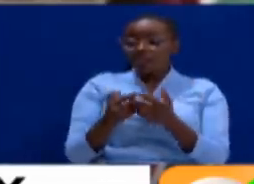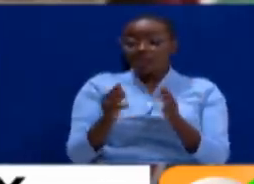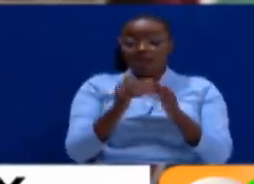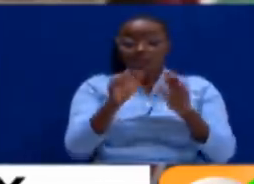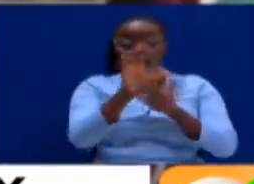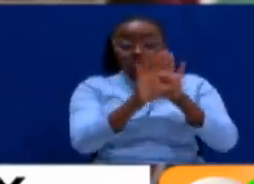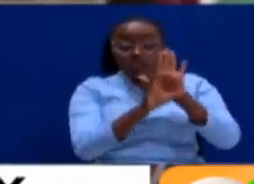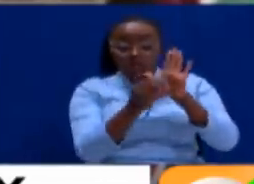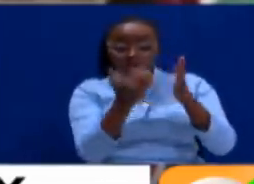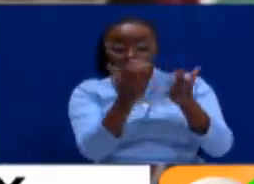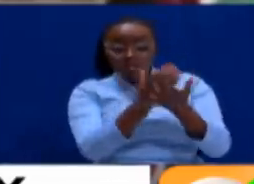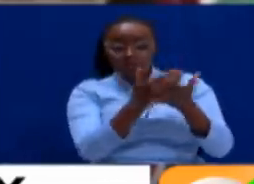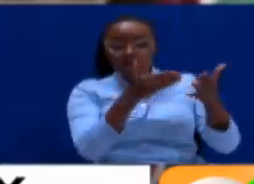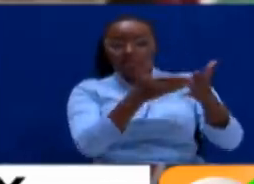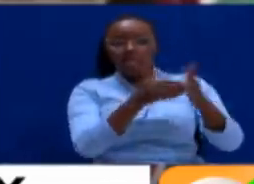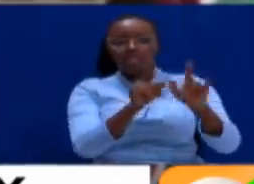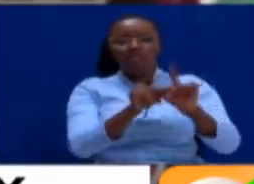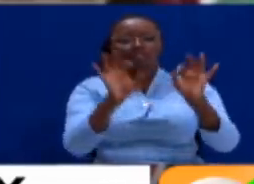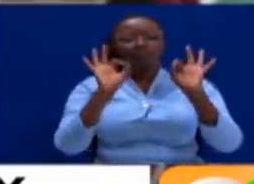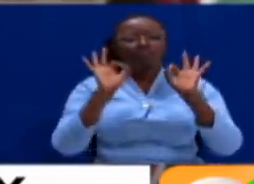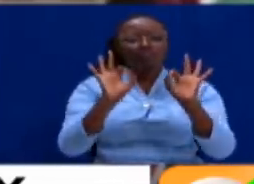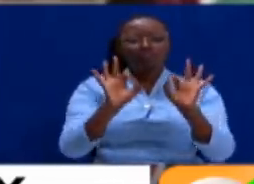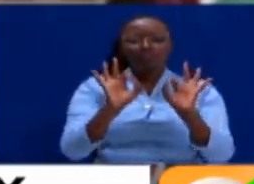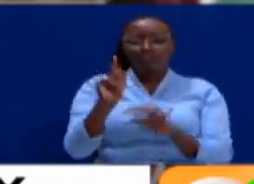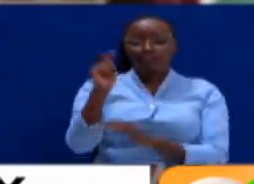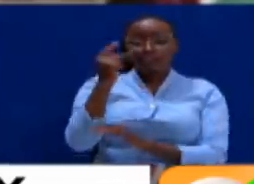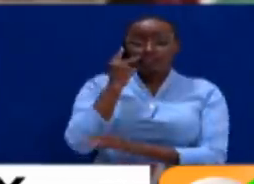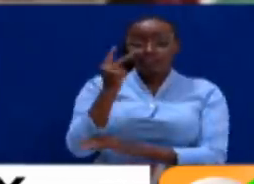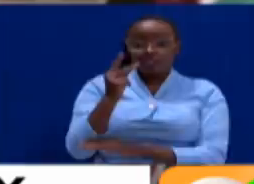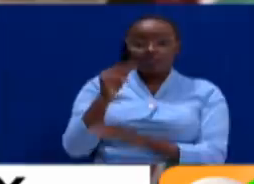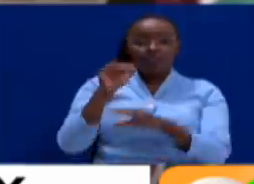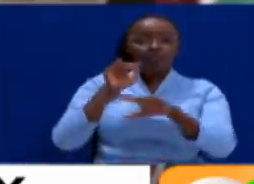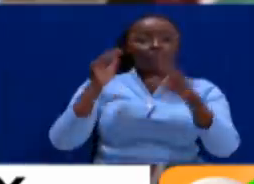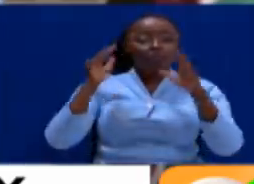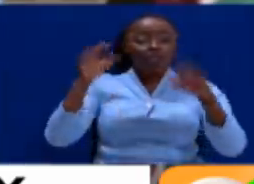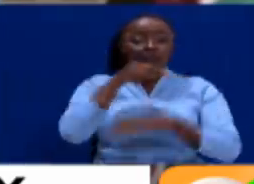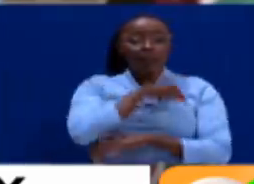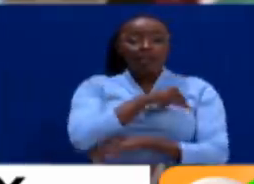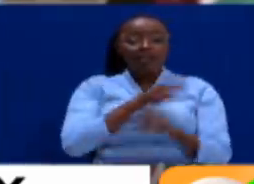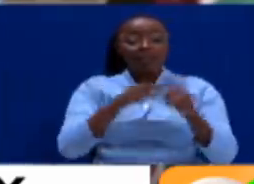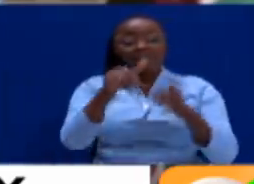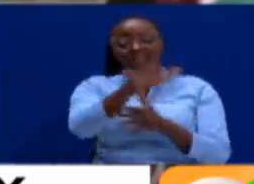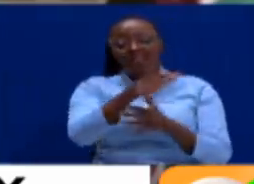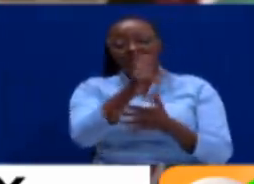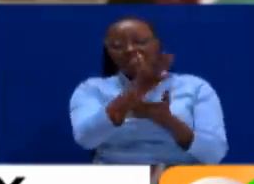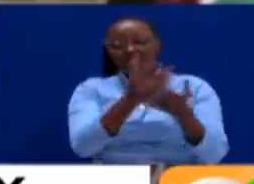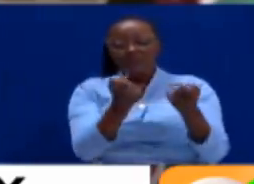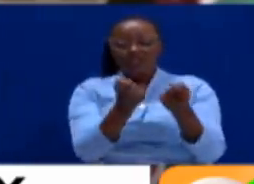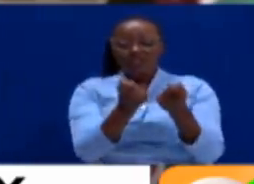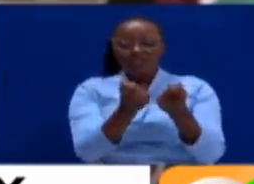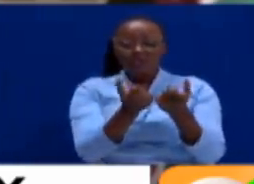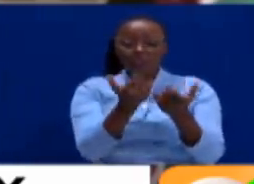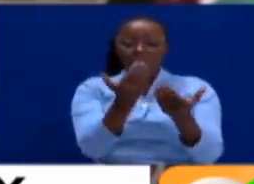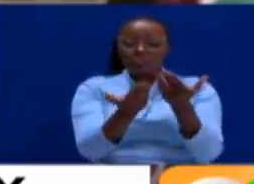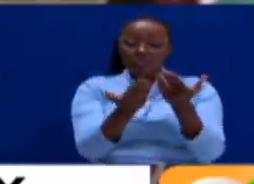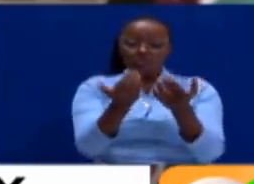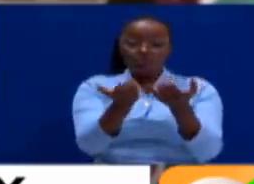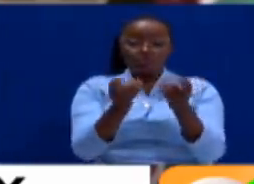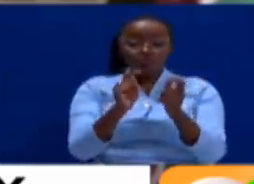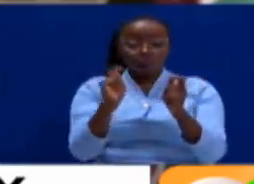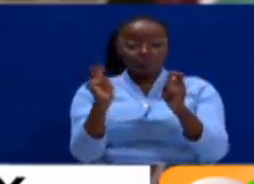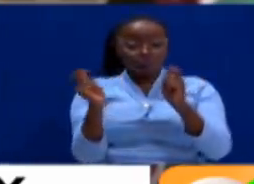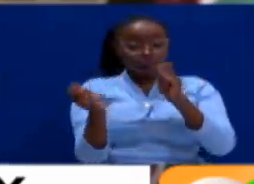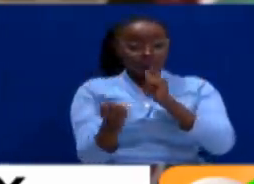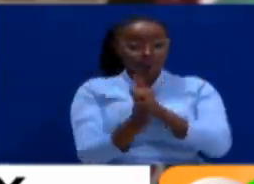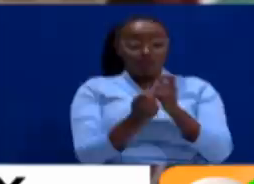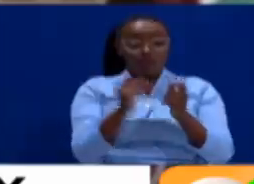chapters are absolutely excellent and Kenyans have seen great benefit, there may be some areas that we may need to review. And that's